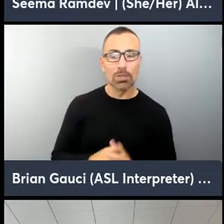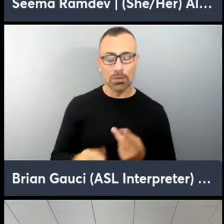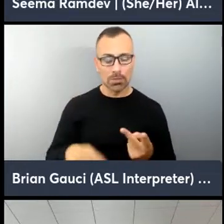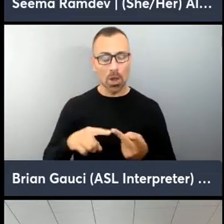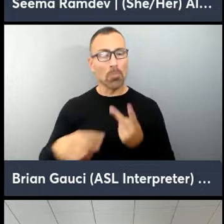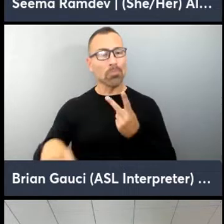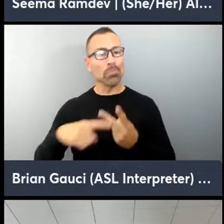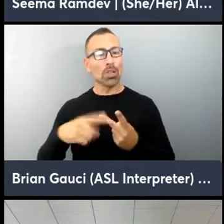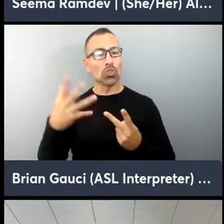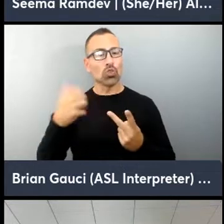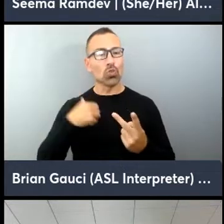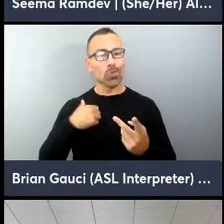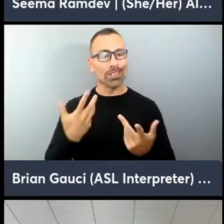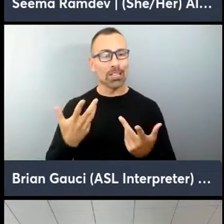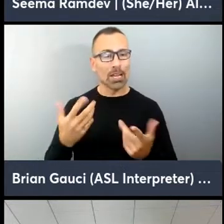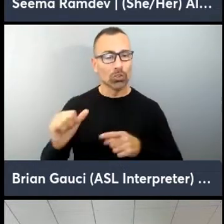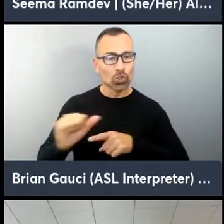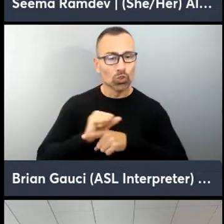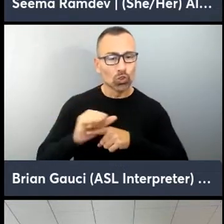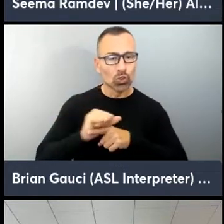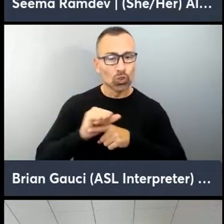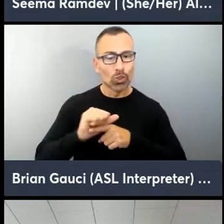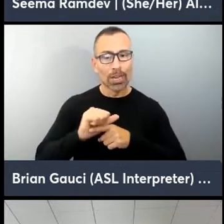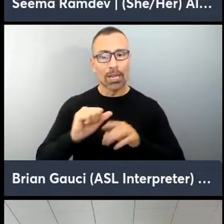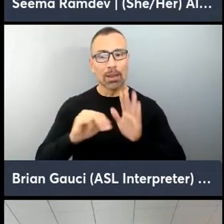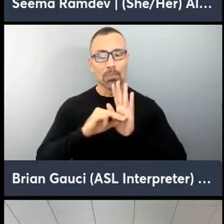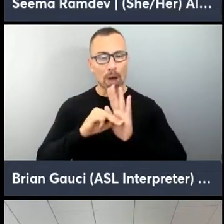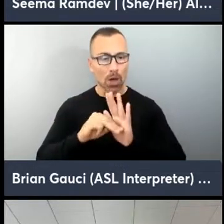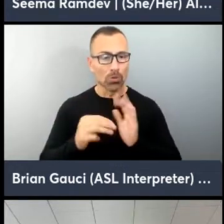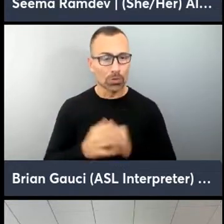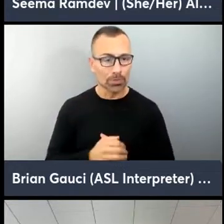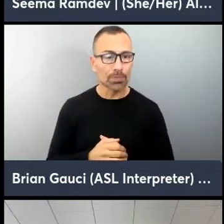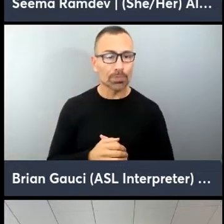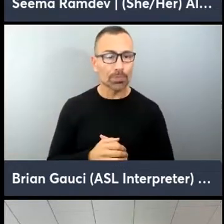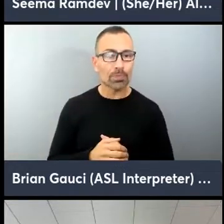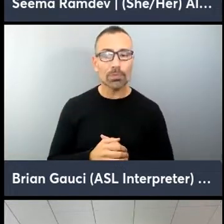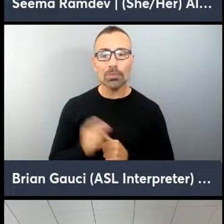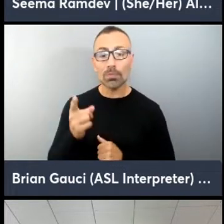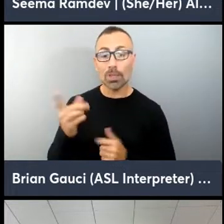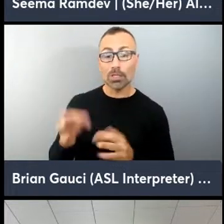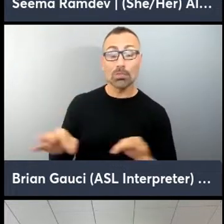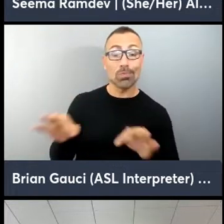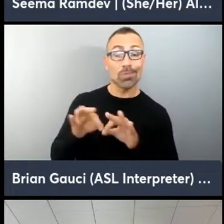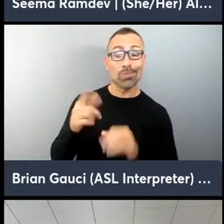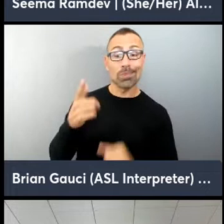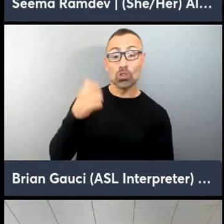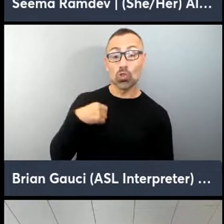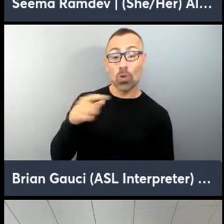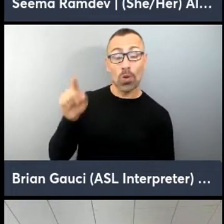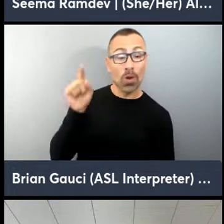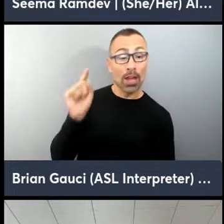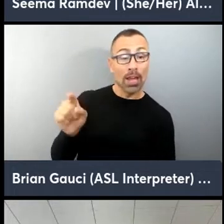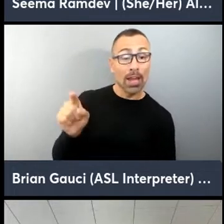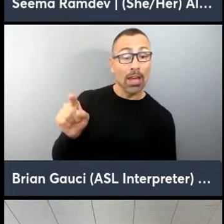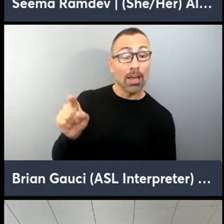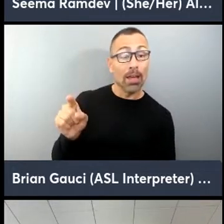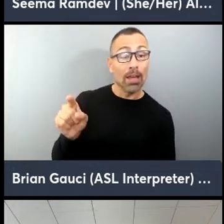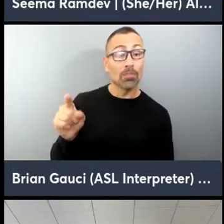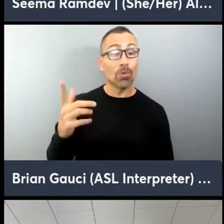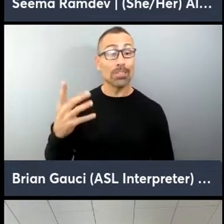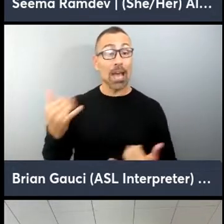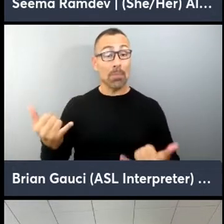So that's a key point around Feature Store, is that they have this online capability associated with the real